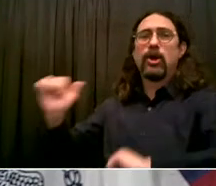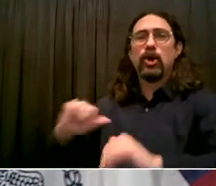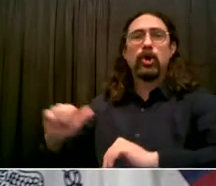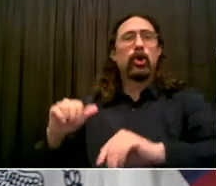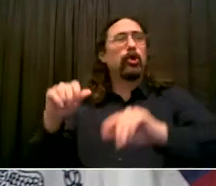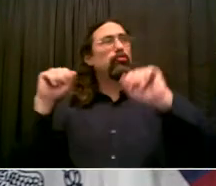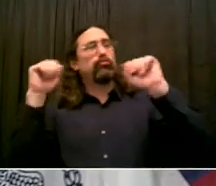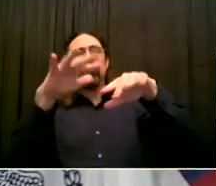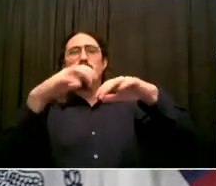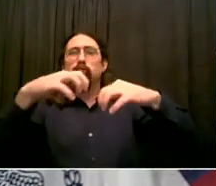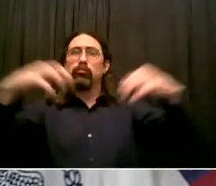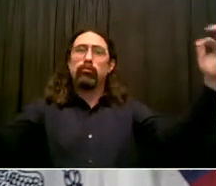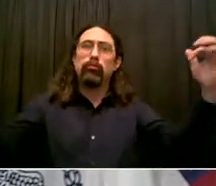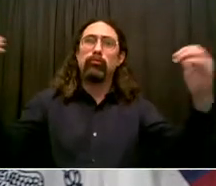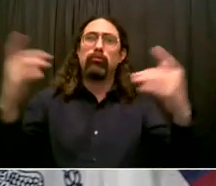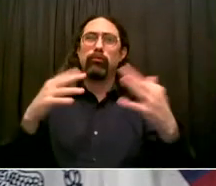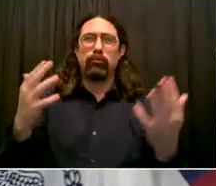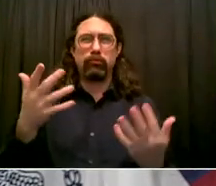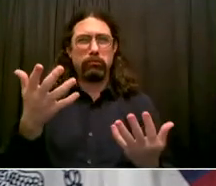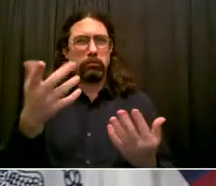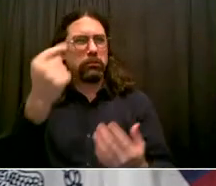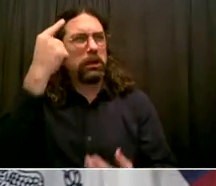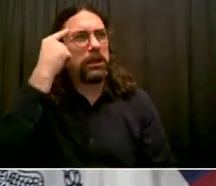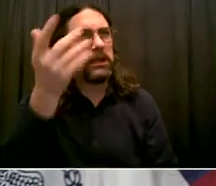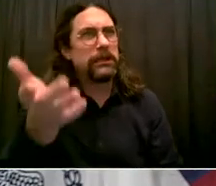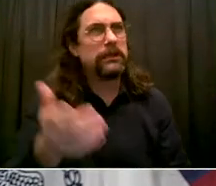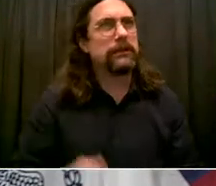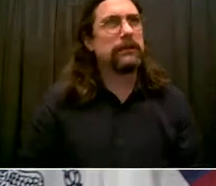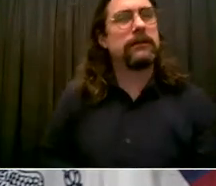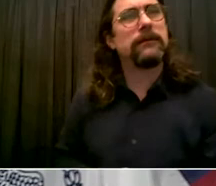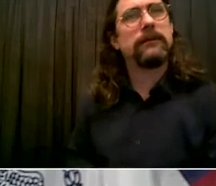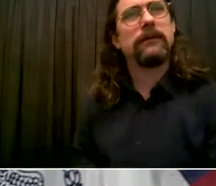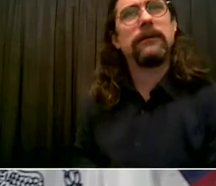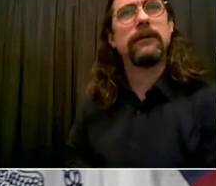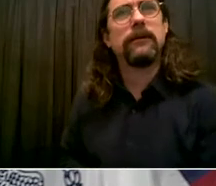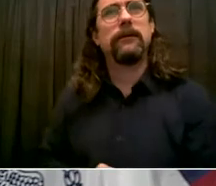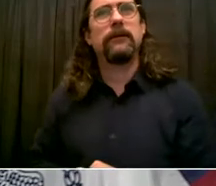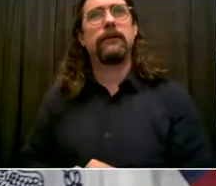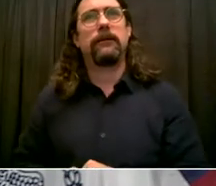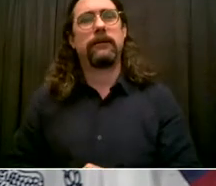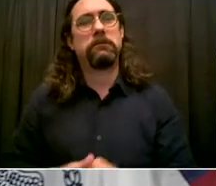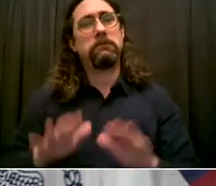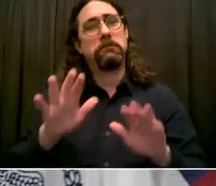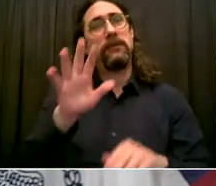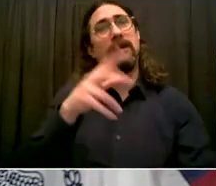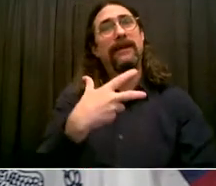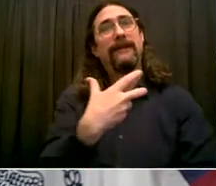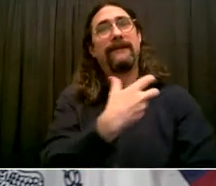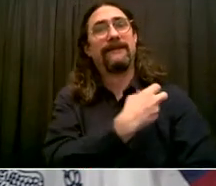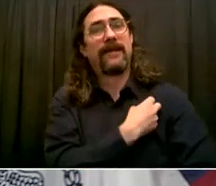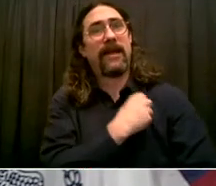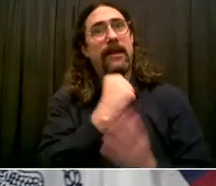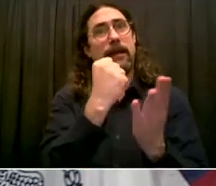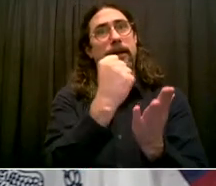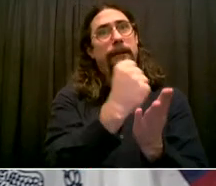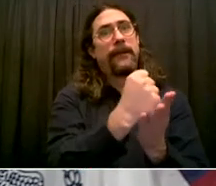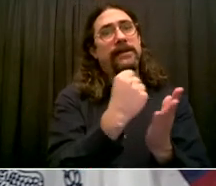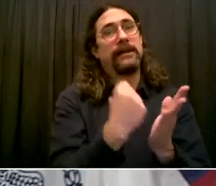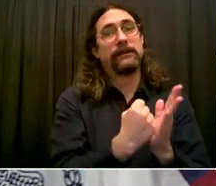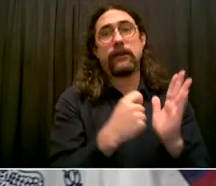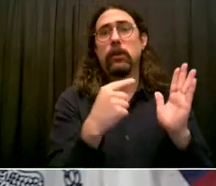make sure that the system is accurate. There's definitely more to be worked through. But I think they'll be part of the